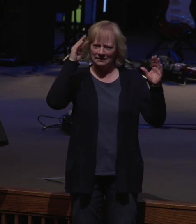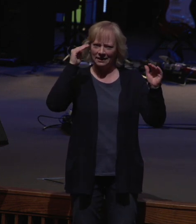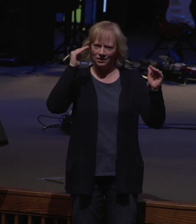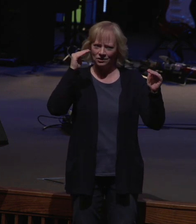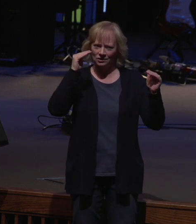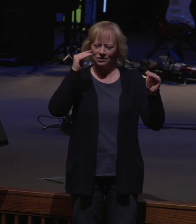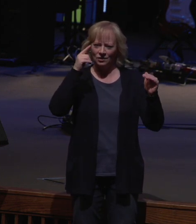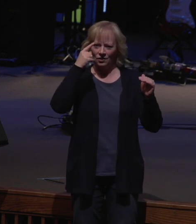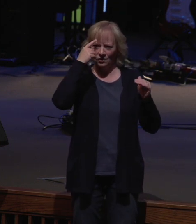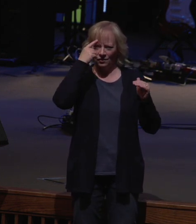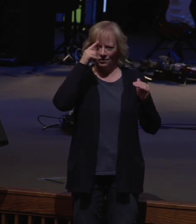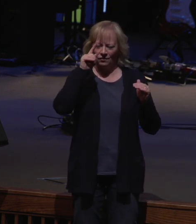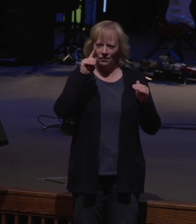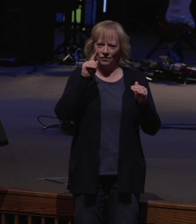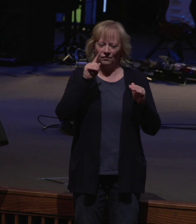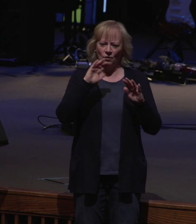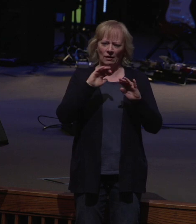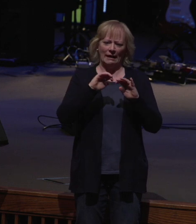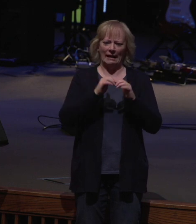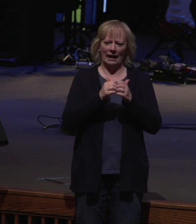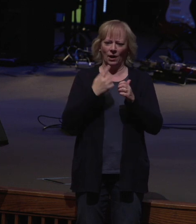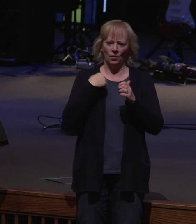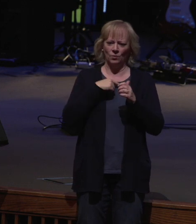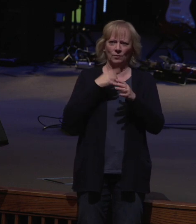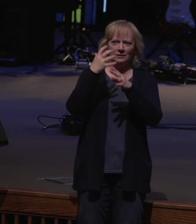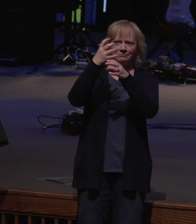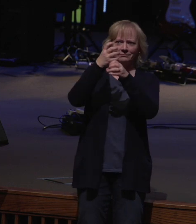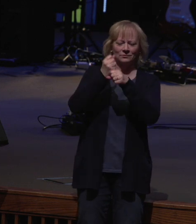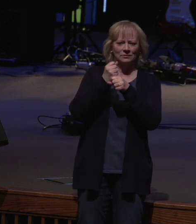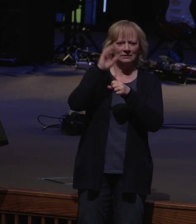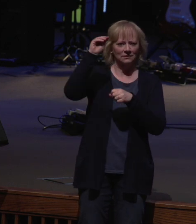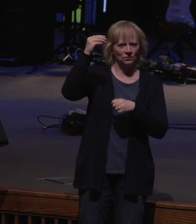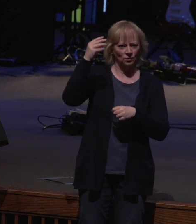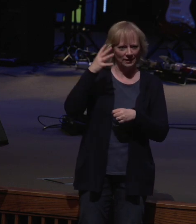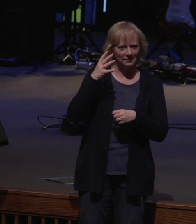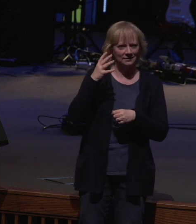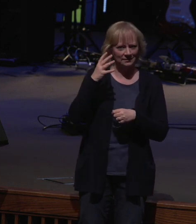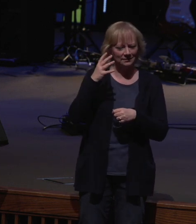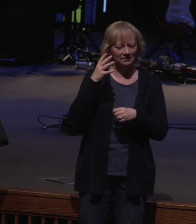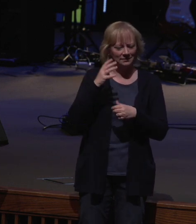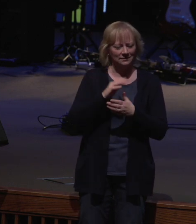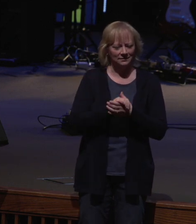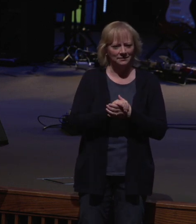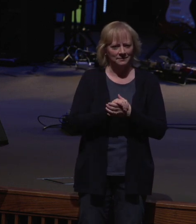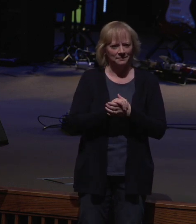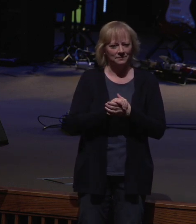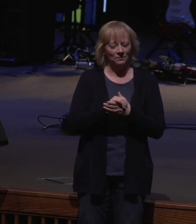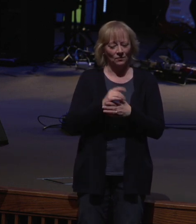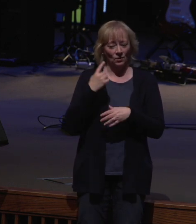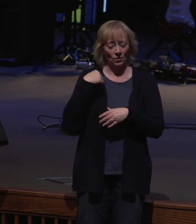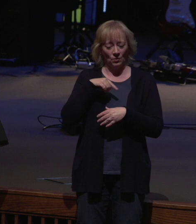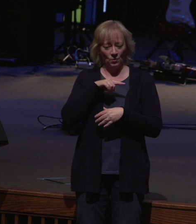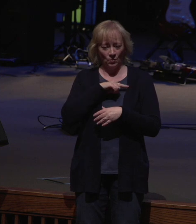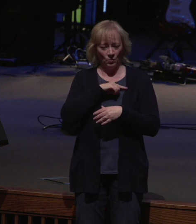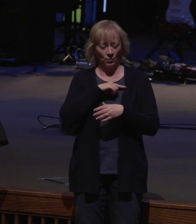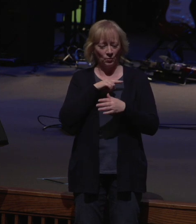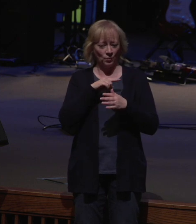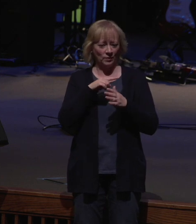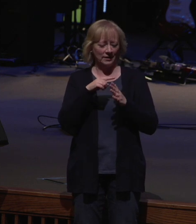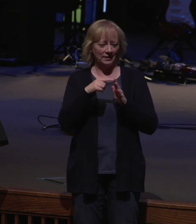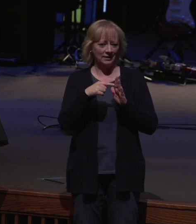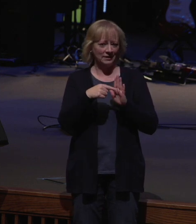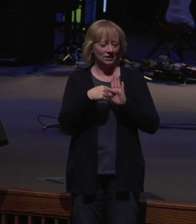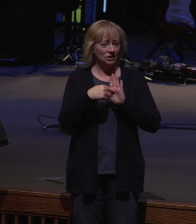for the recipients of the grace that's been given. Both do. We show